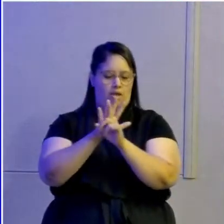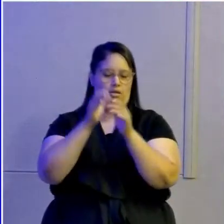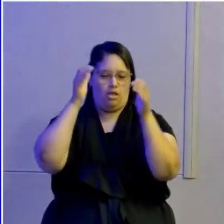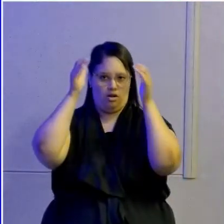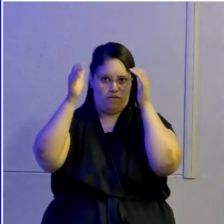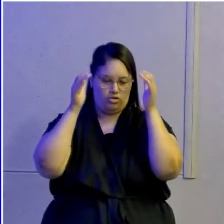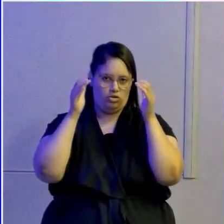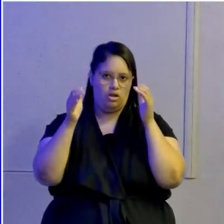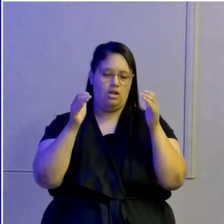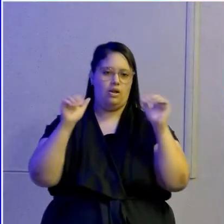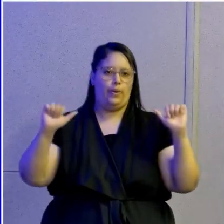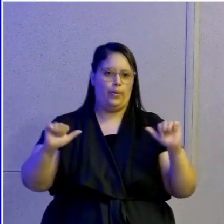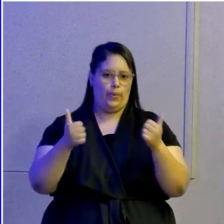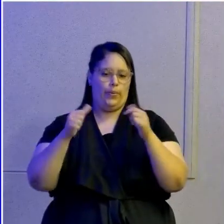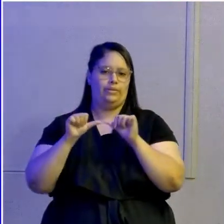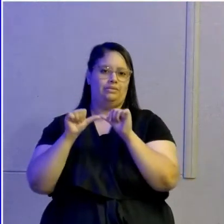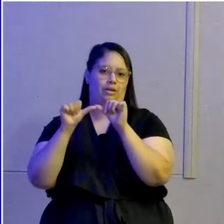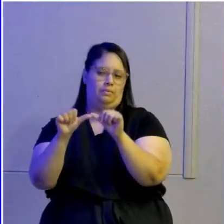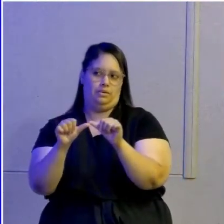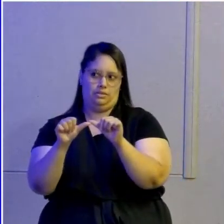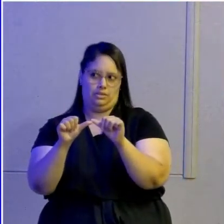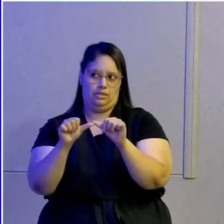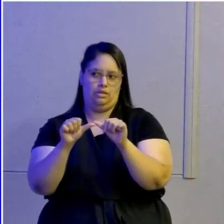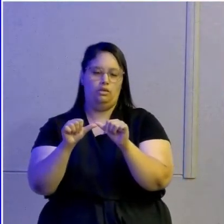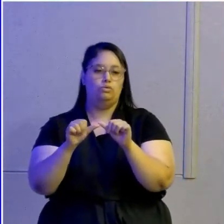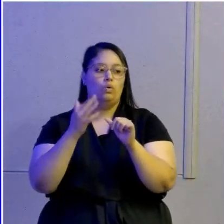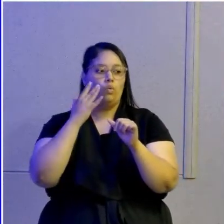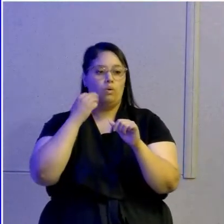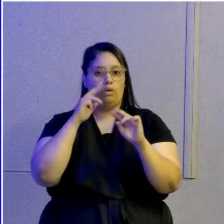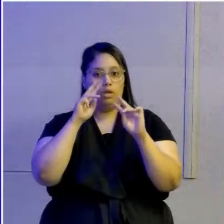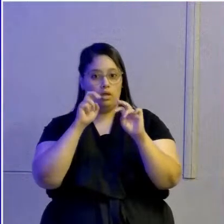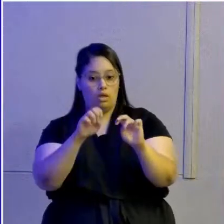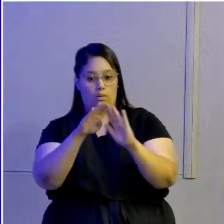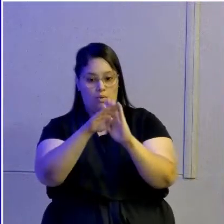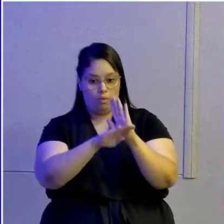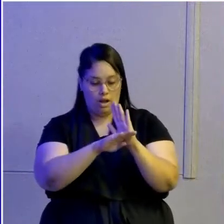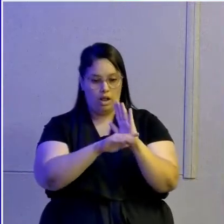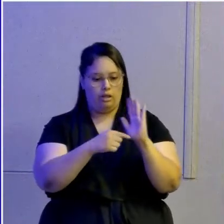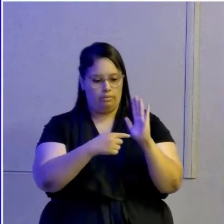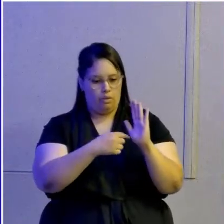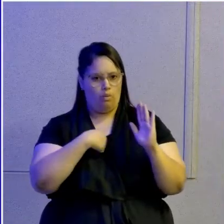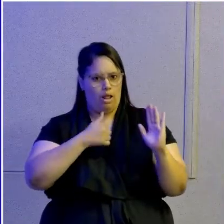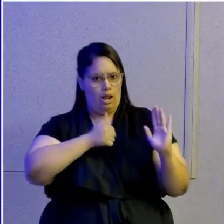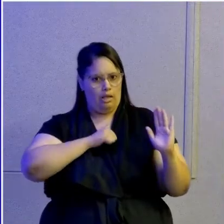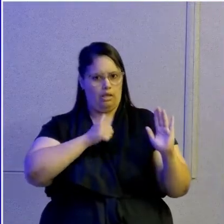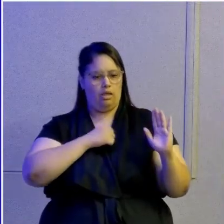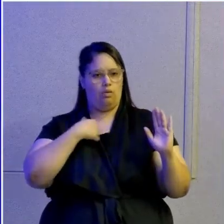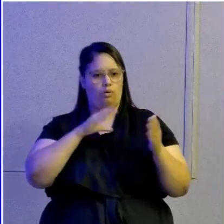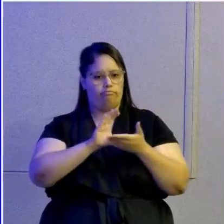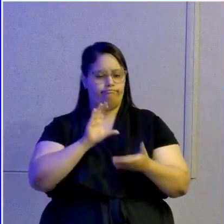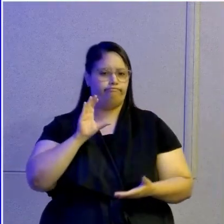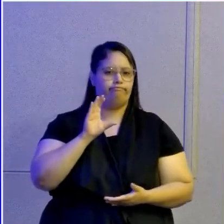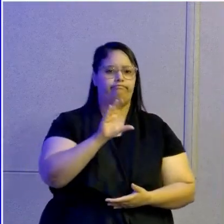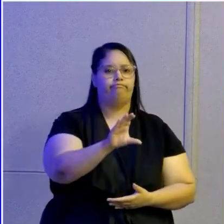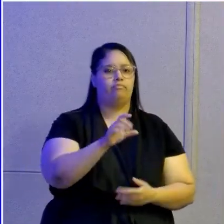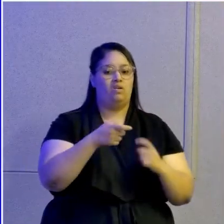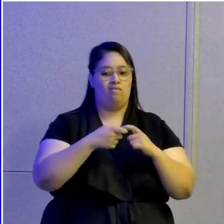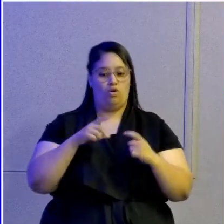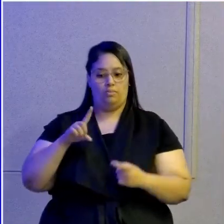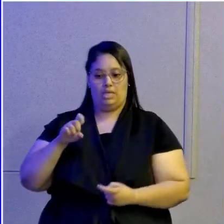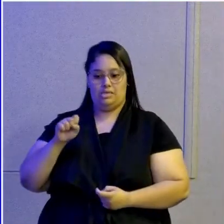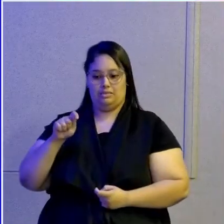innovation, excellence and sustainability. So when we look at a program that we've been so lucky to have invested in from the